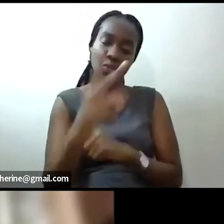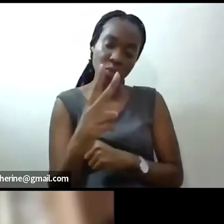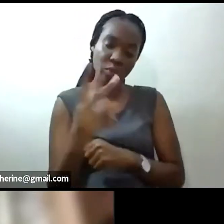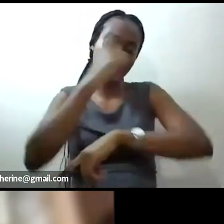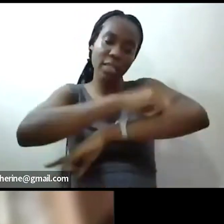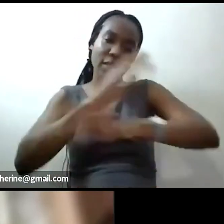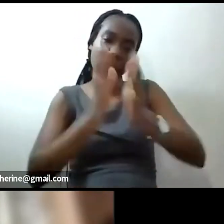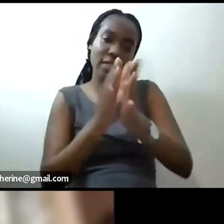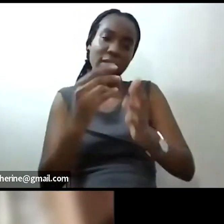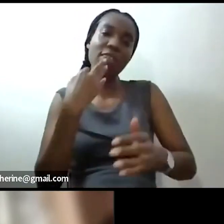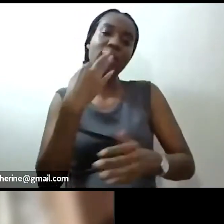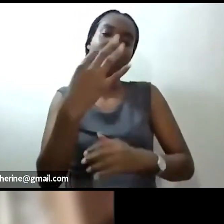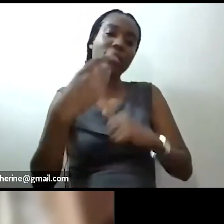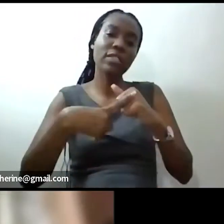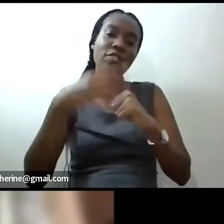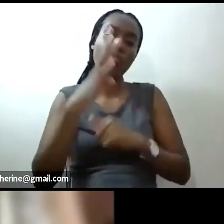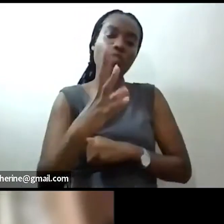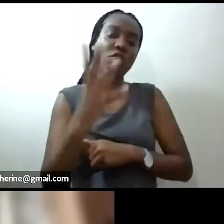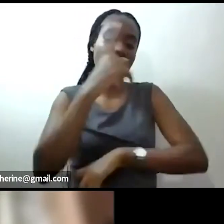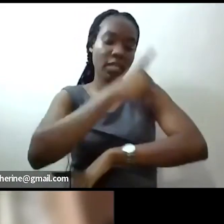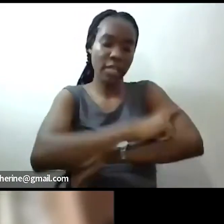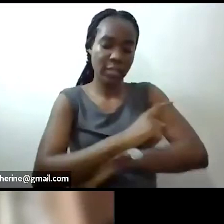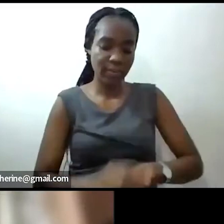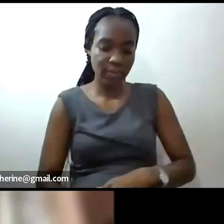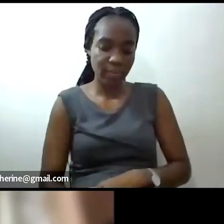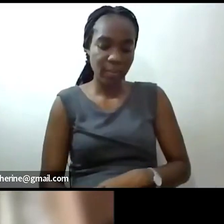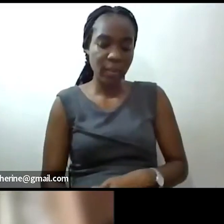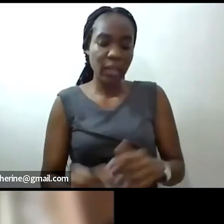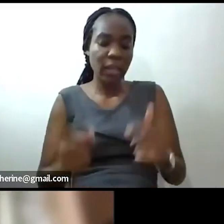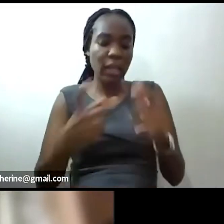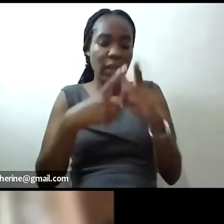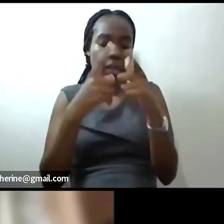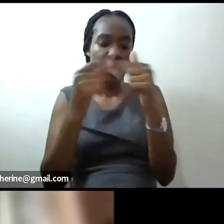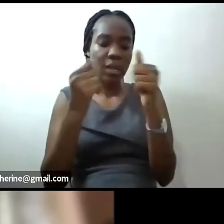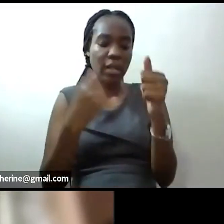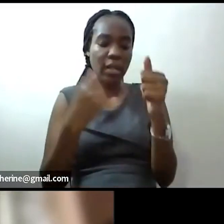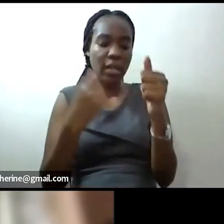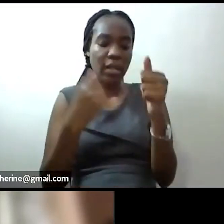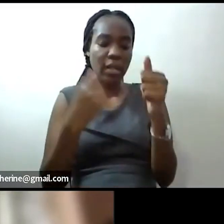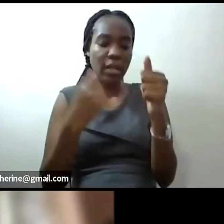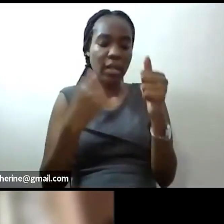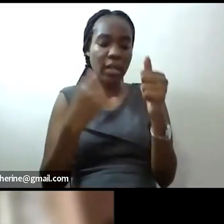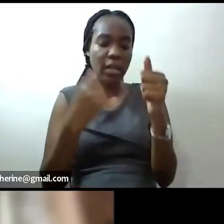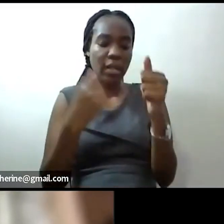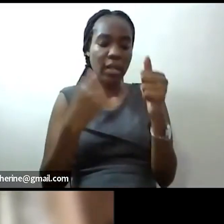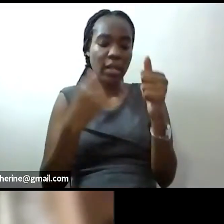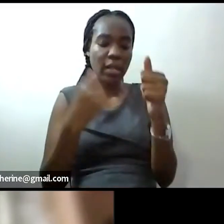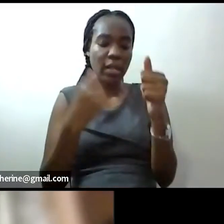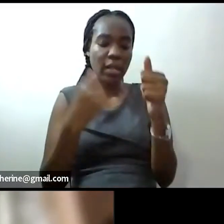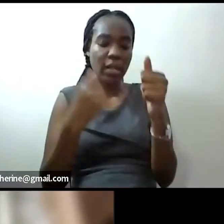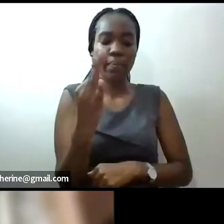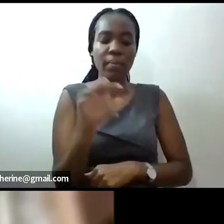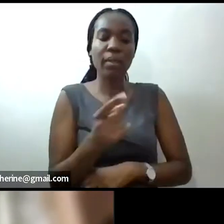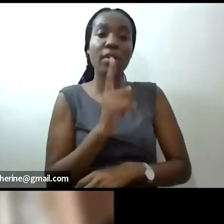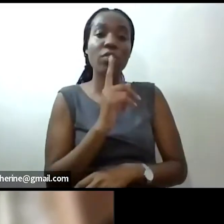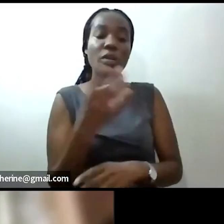types. The 91 refers to like 3 months. The 182 refers to 6 months, and